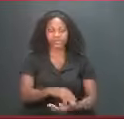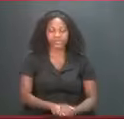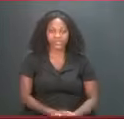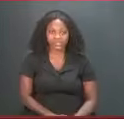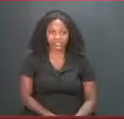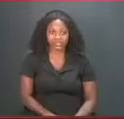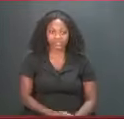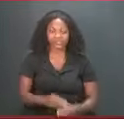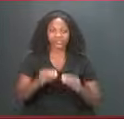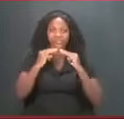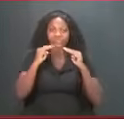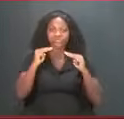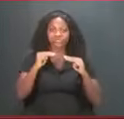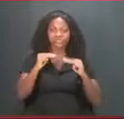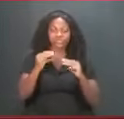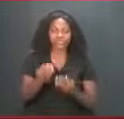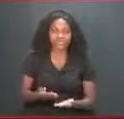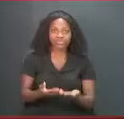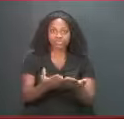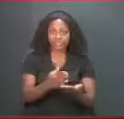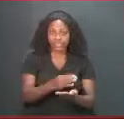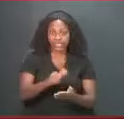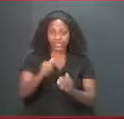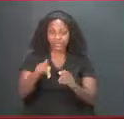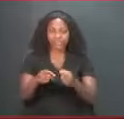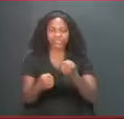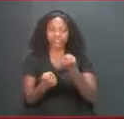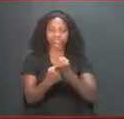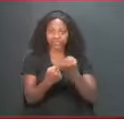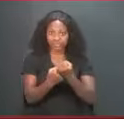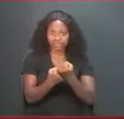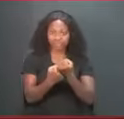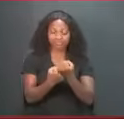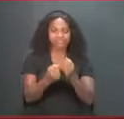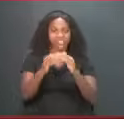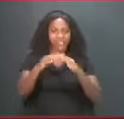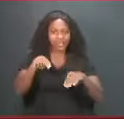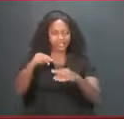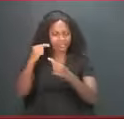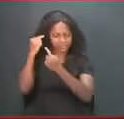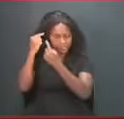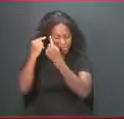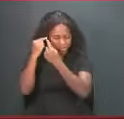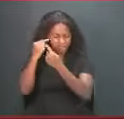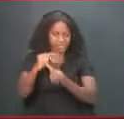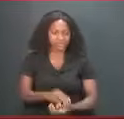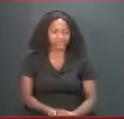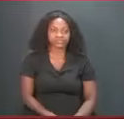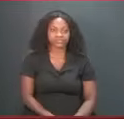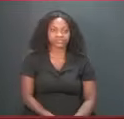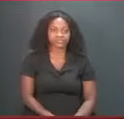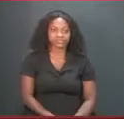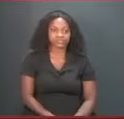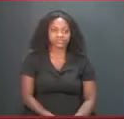motion moved and seconded is for the consideration of the House.